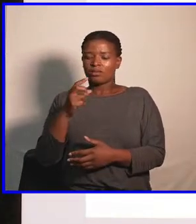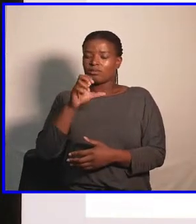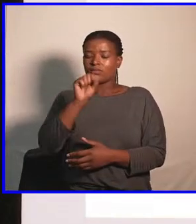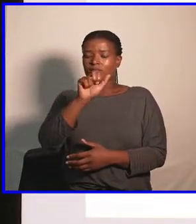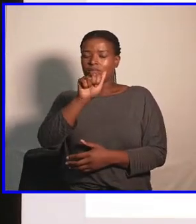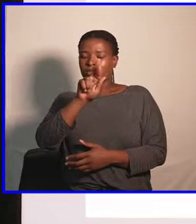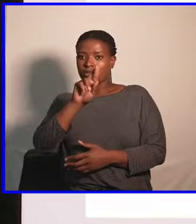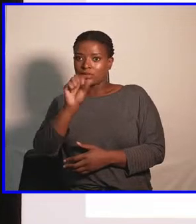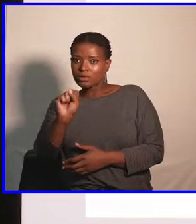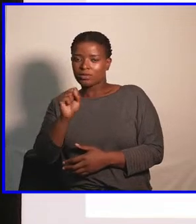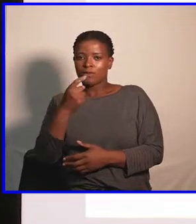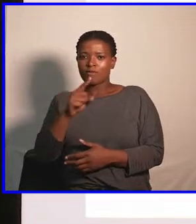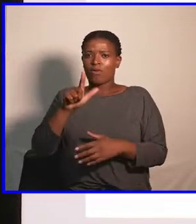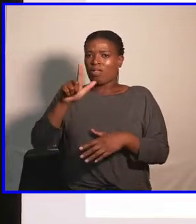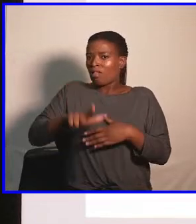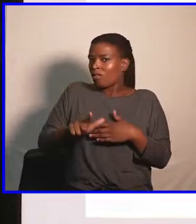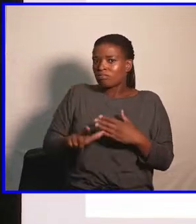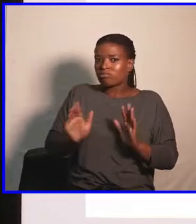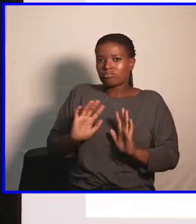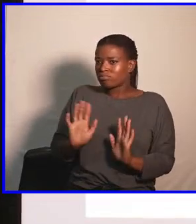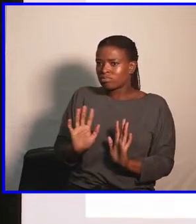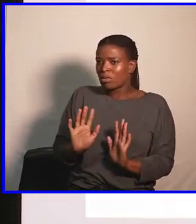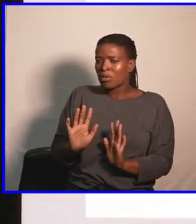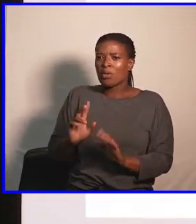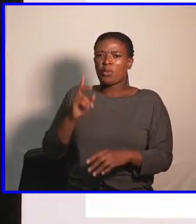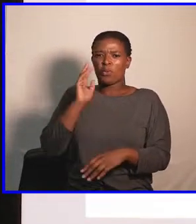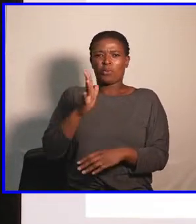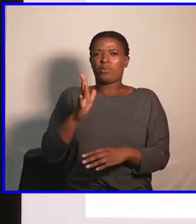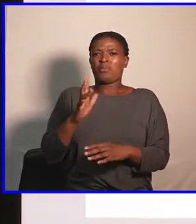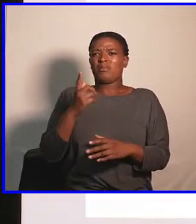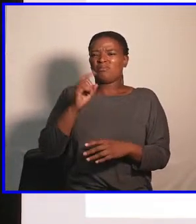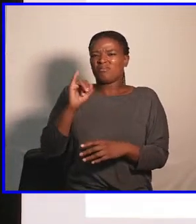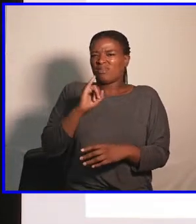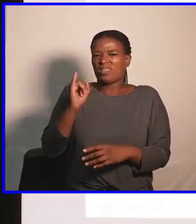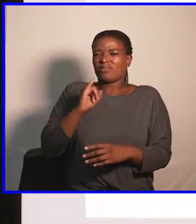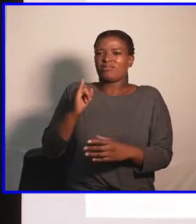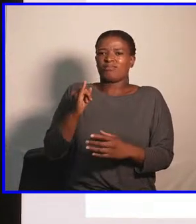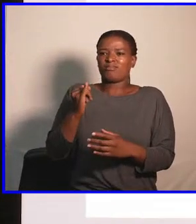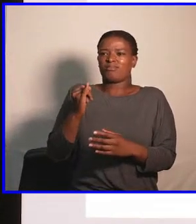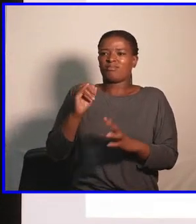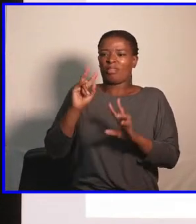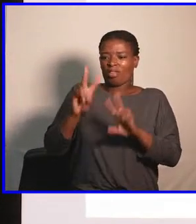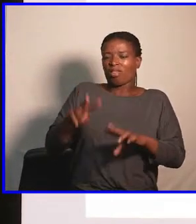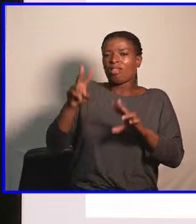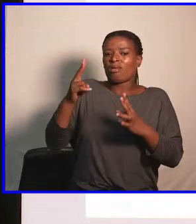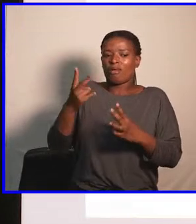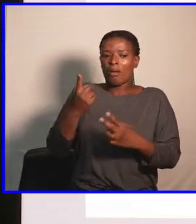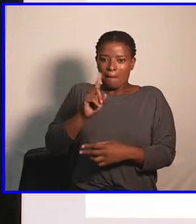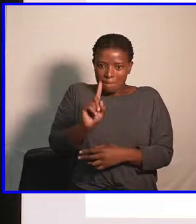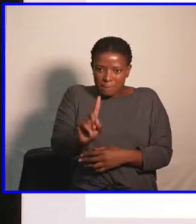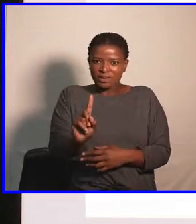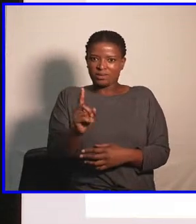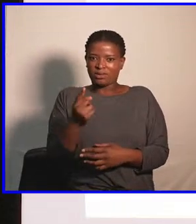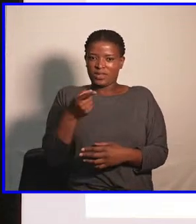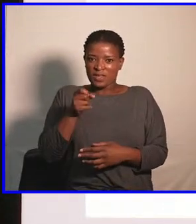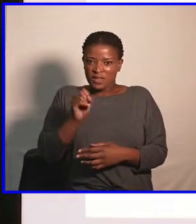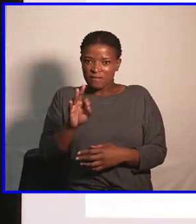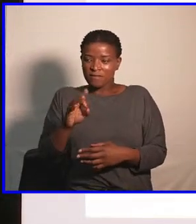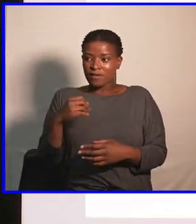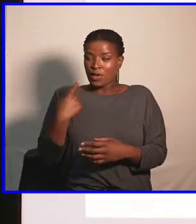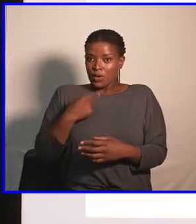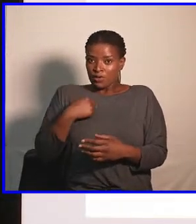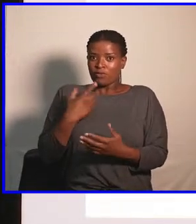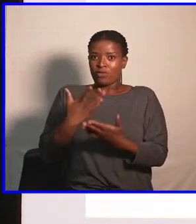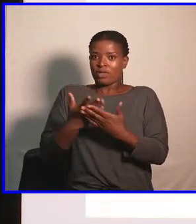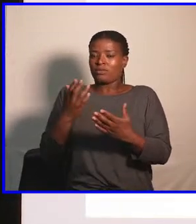be to our gravest detriment. We have the inordinate privilege, but also the